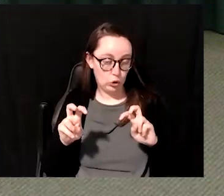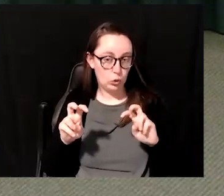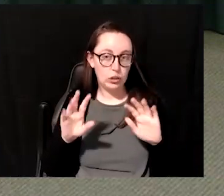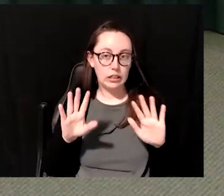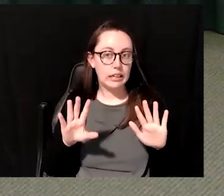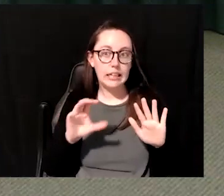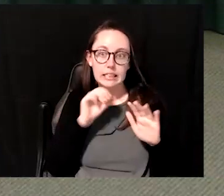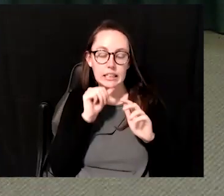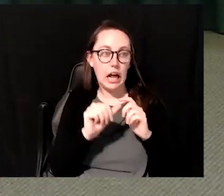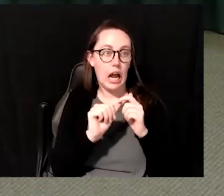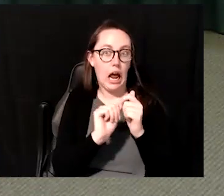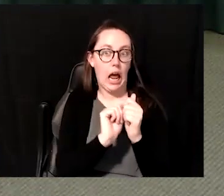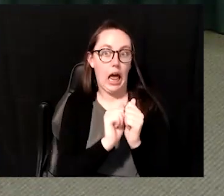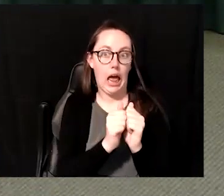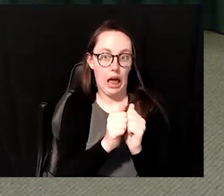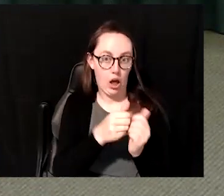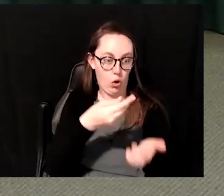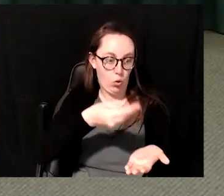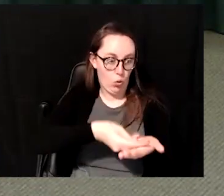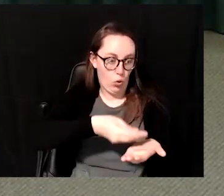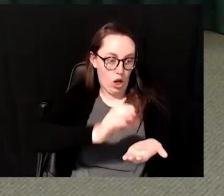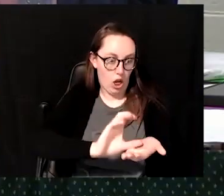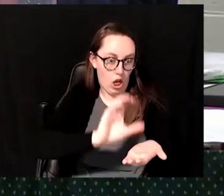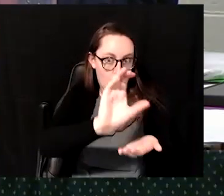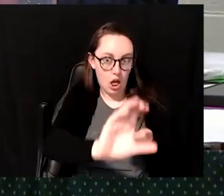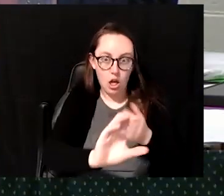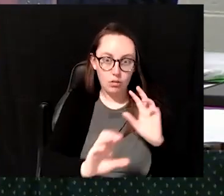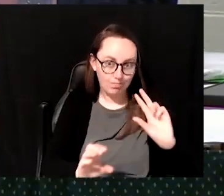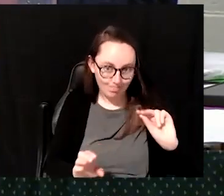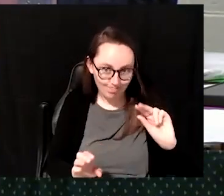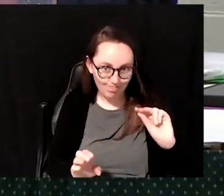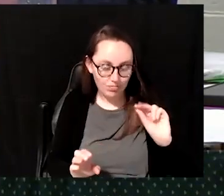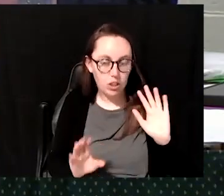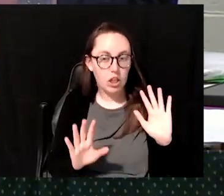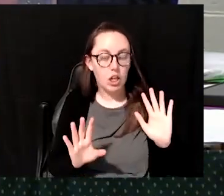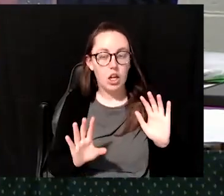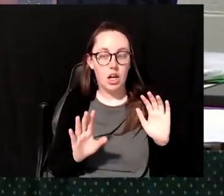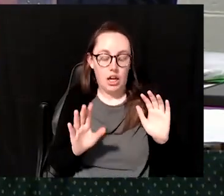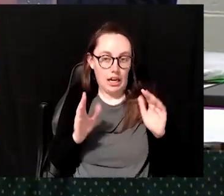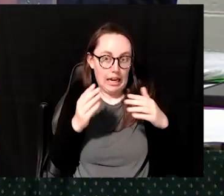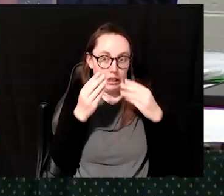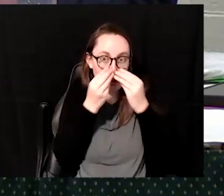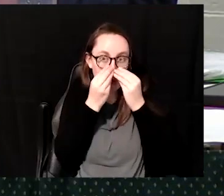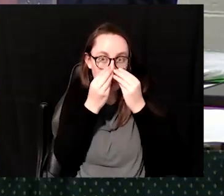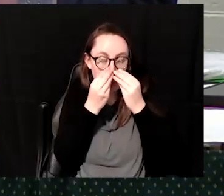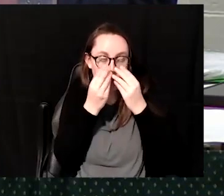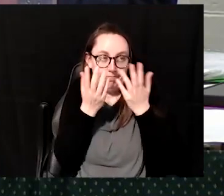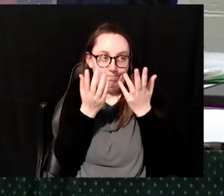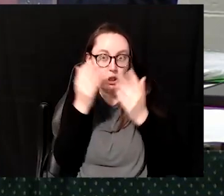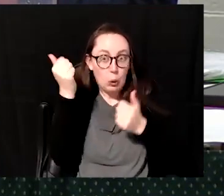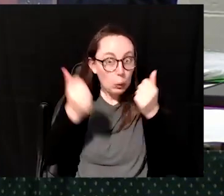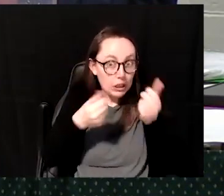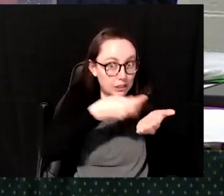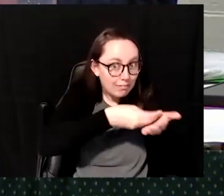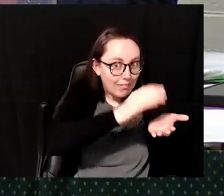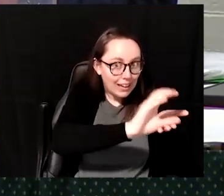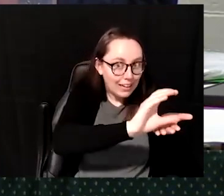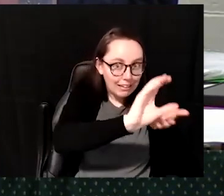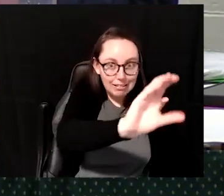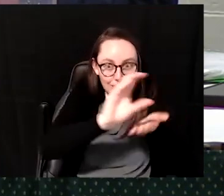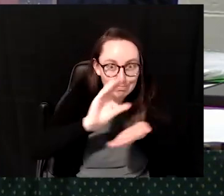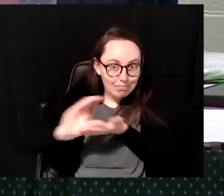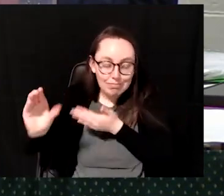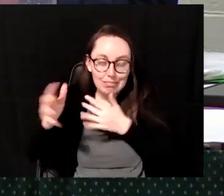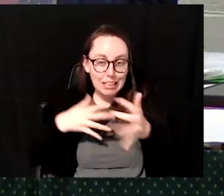it gets funded and more that we expediently add to the fire department staff um